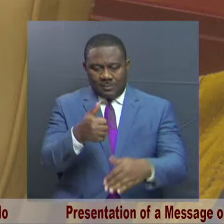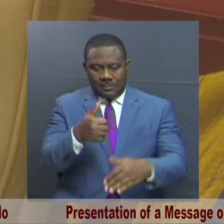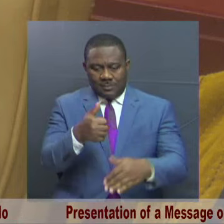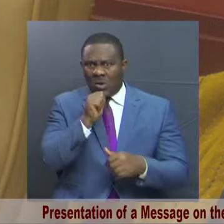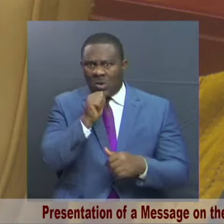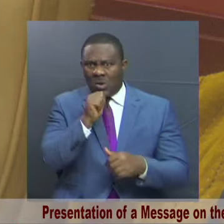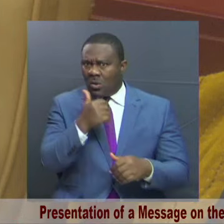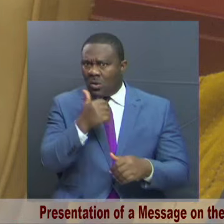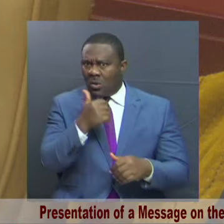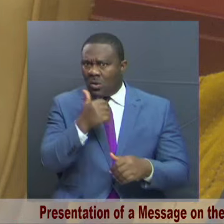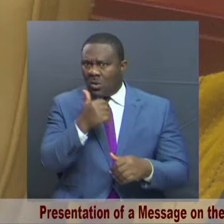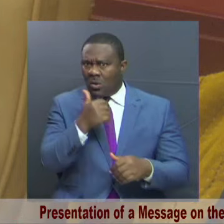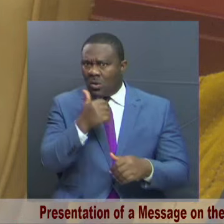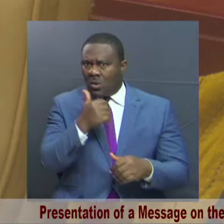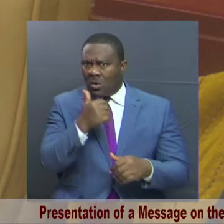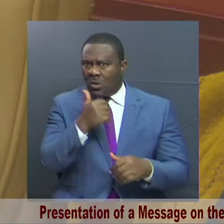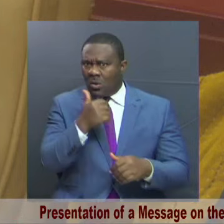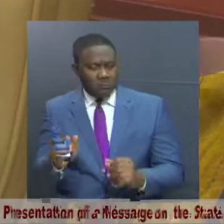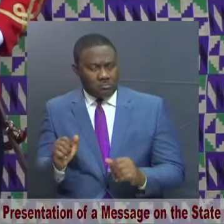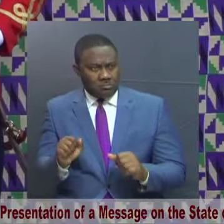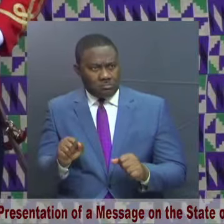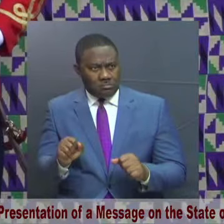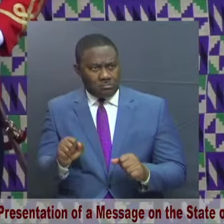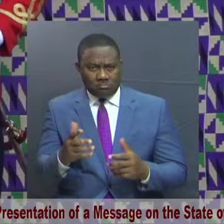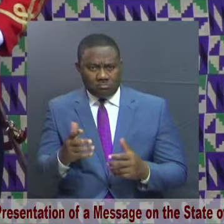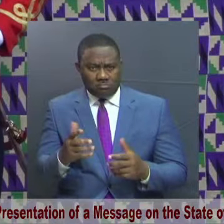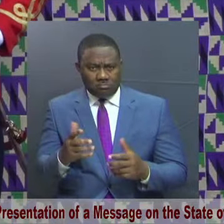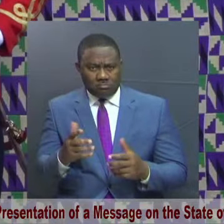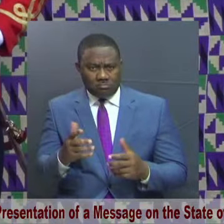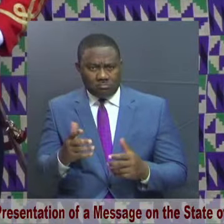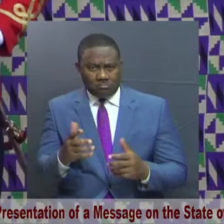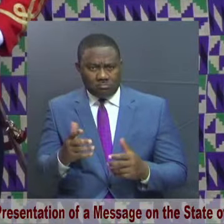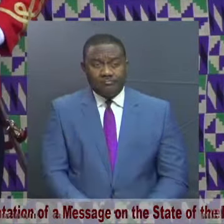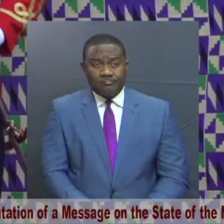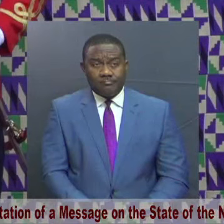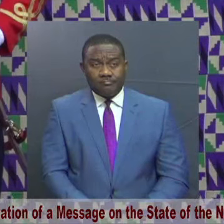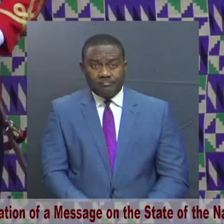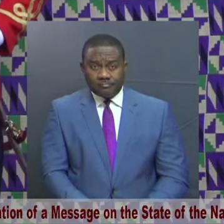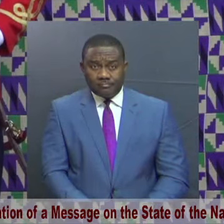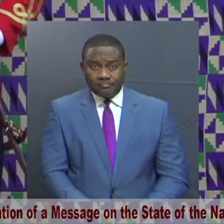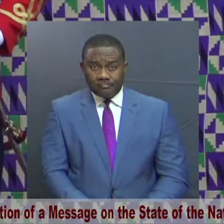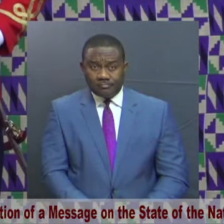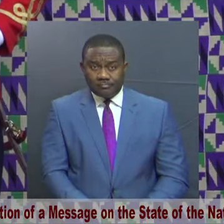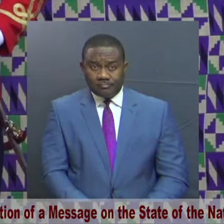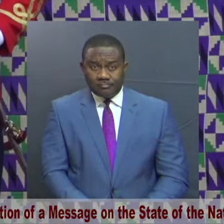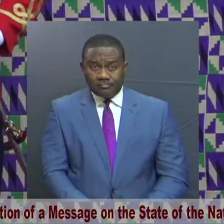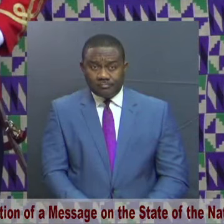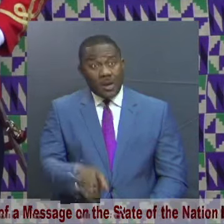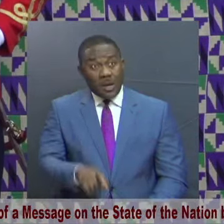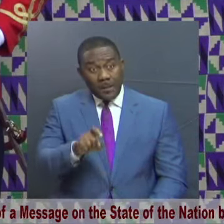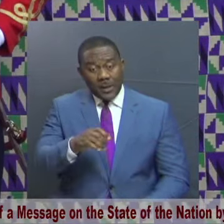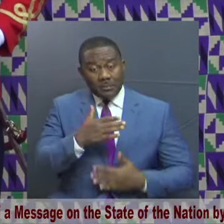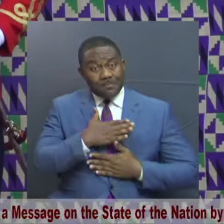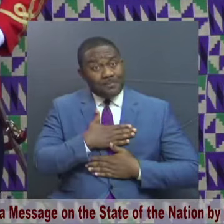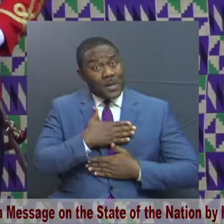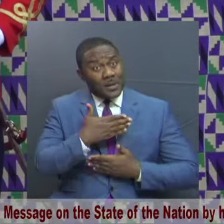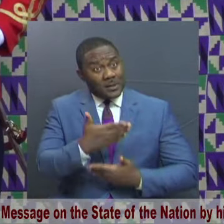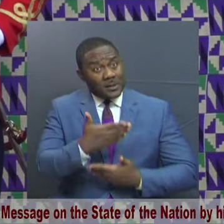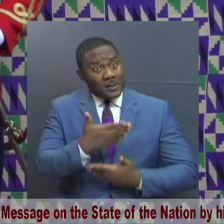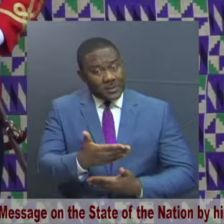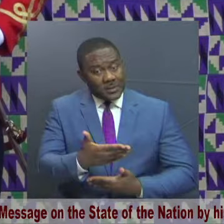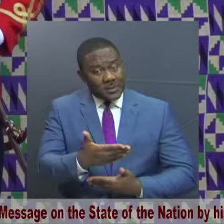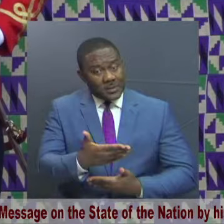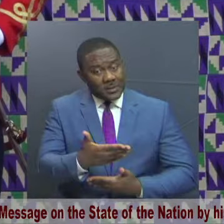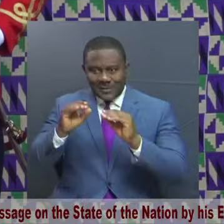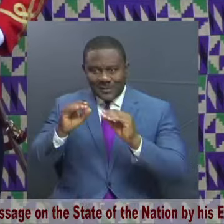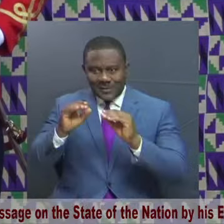facilities that the established schools take for granted Must ALL express our gratitude to the teachers in